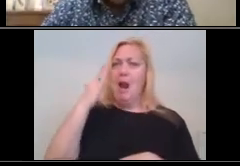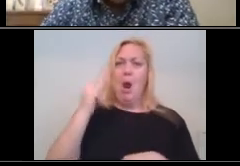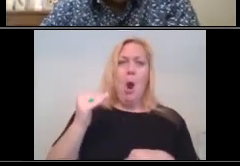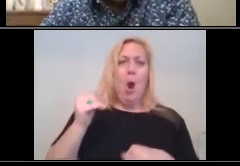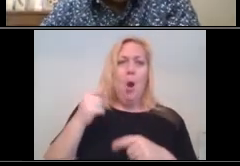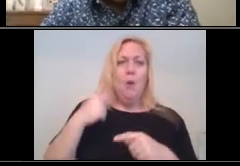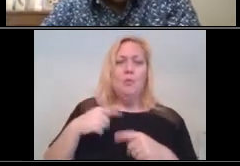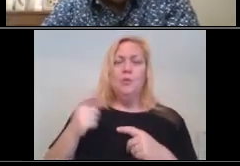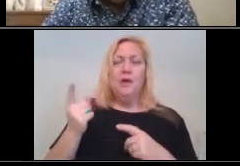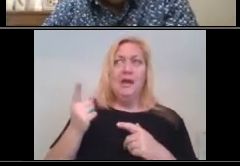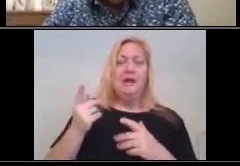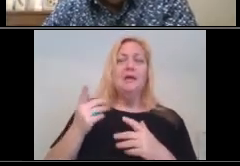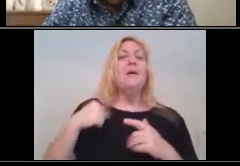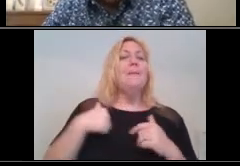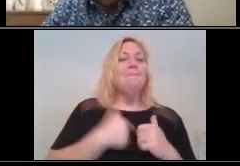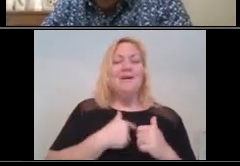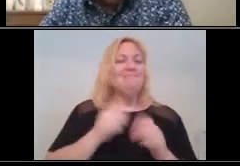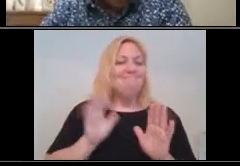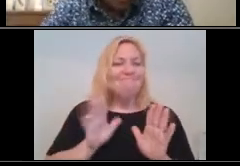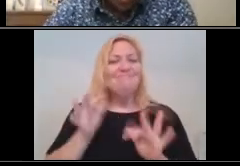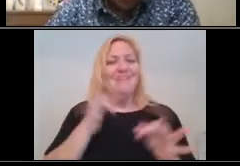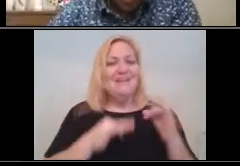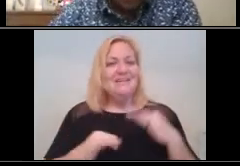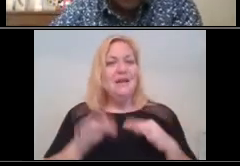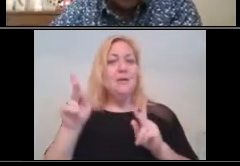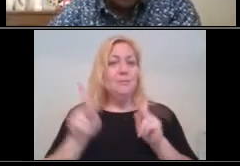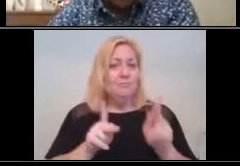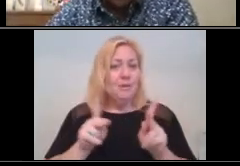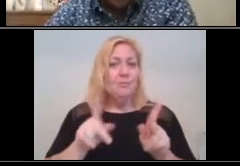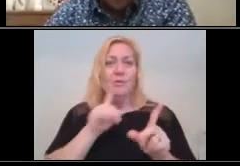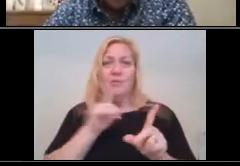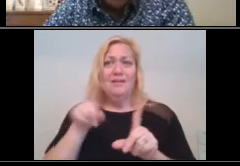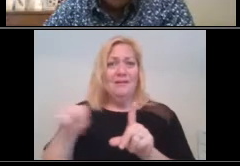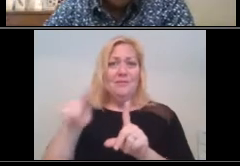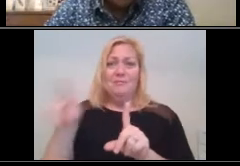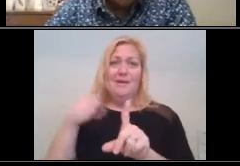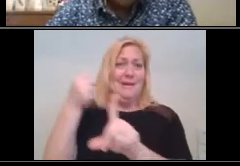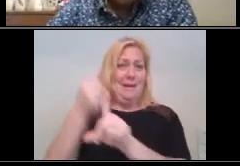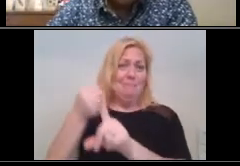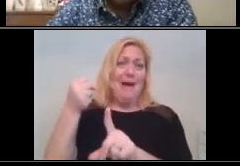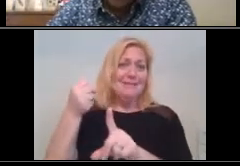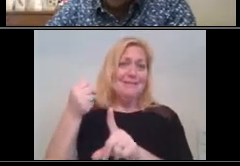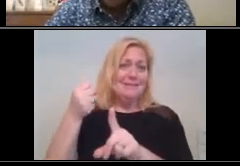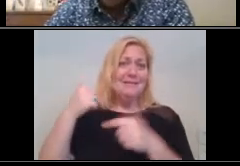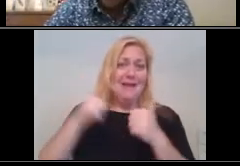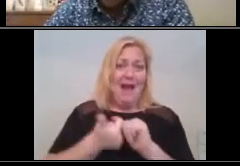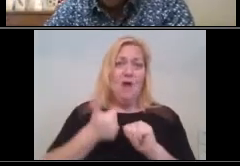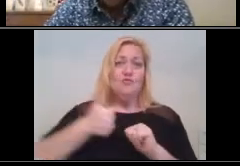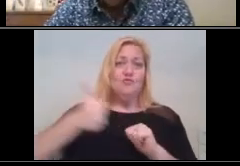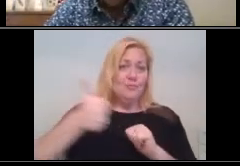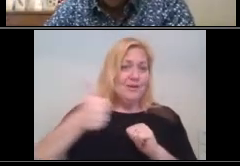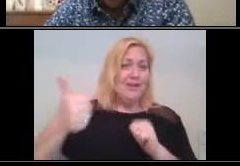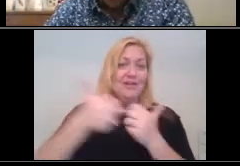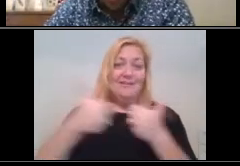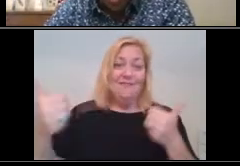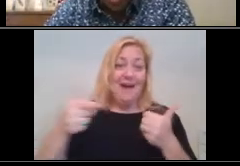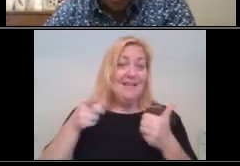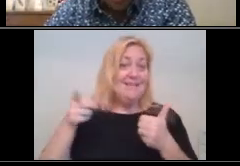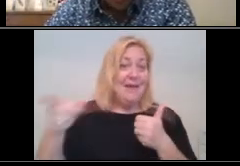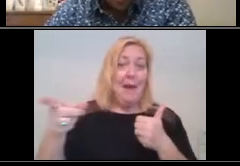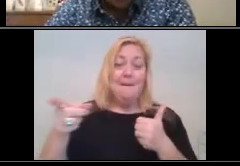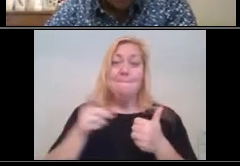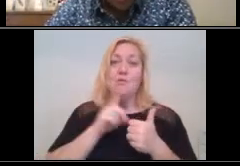it, but instead folks have been deeply impacted by the way that transportation has divided them and